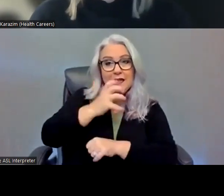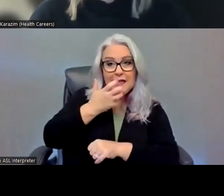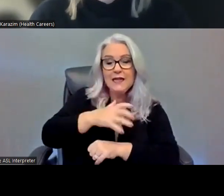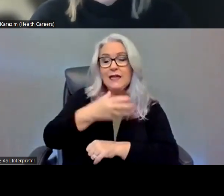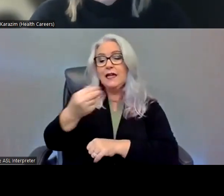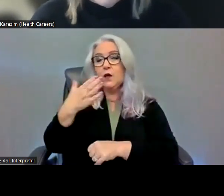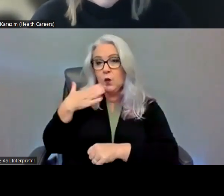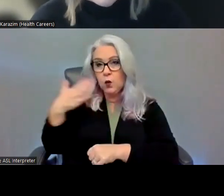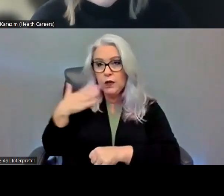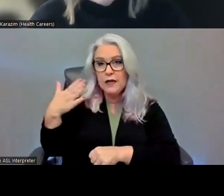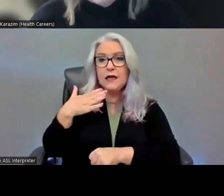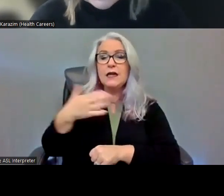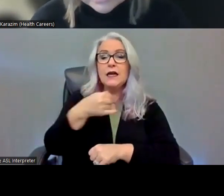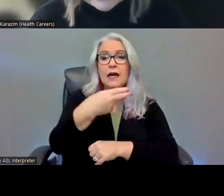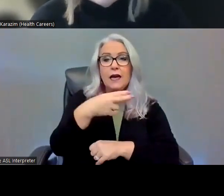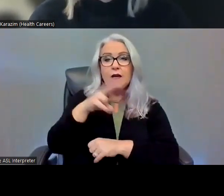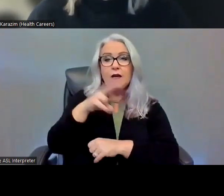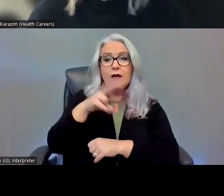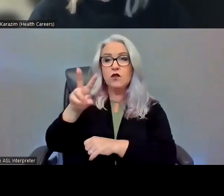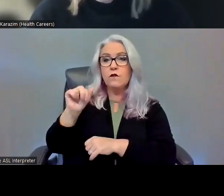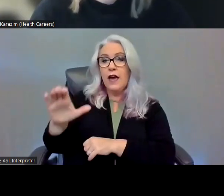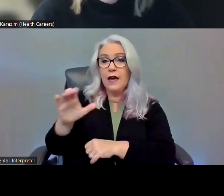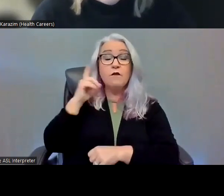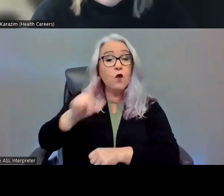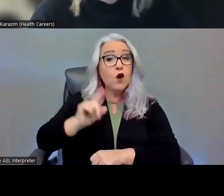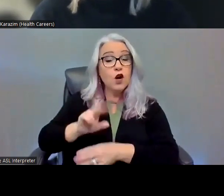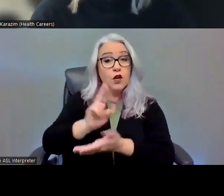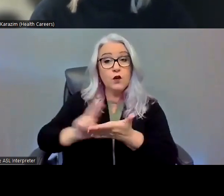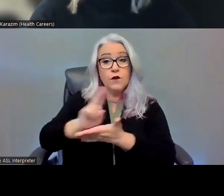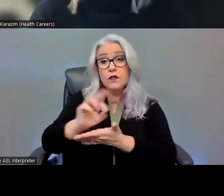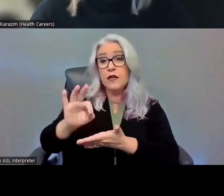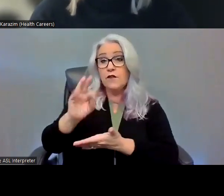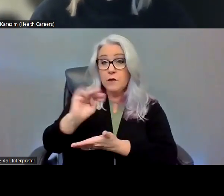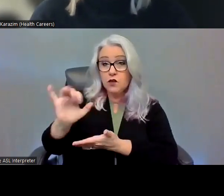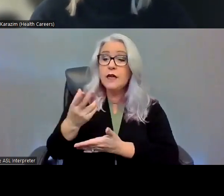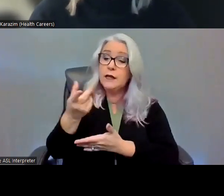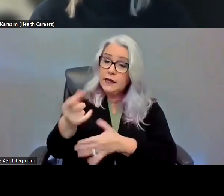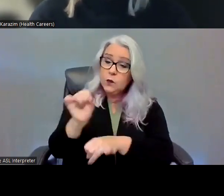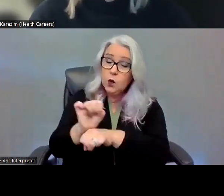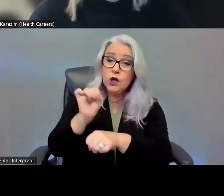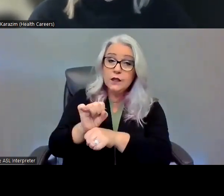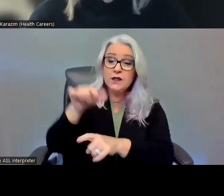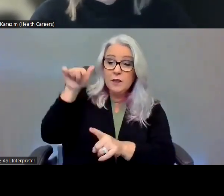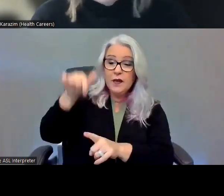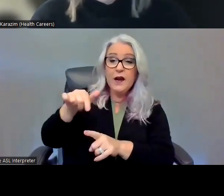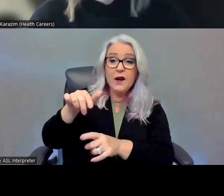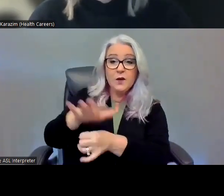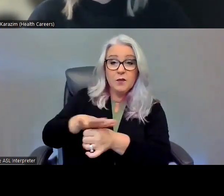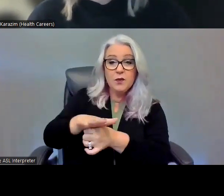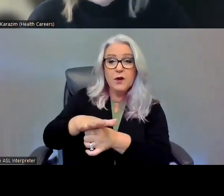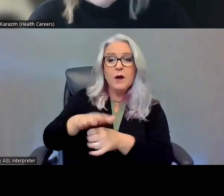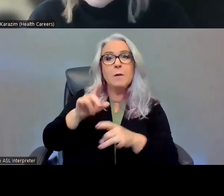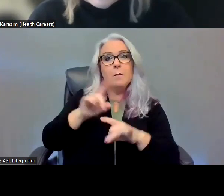HVAC system of University of Michigan. He worked on site, but his work was mostly at a